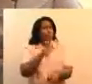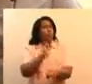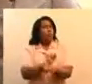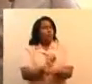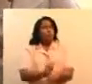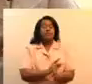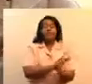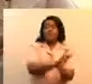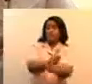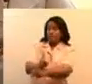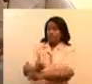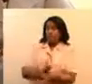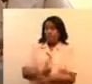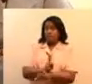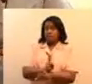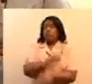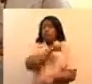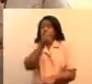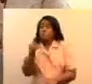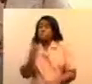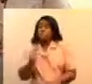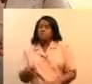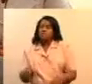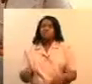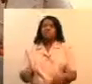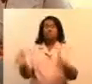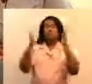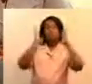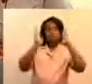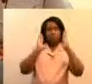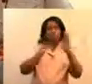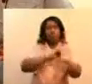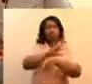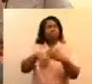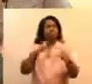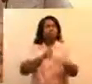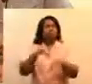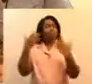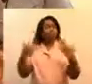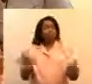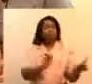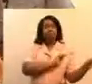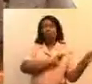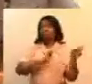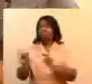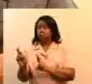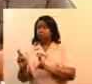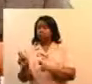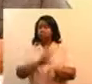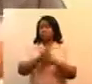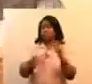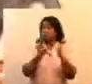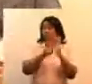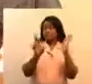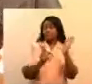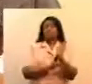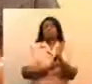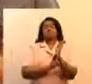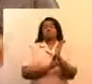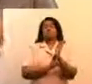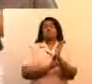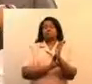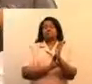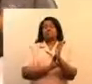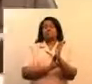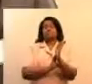paperwork carefully. Be sure you pay close attention to all deadlines and to all the procedural steps you